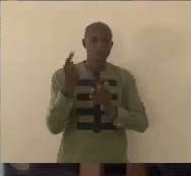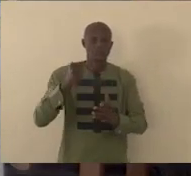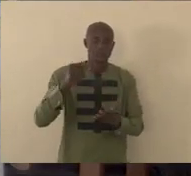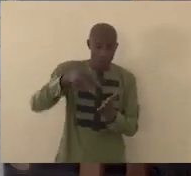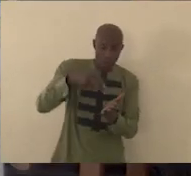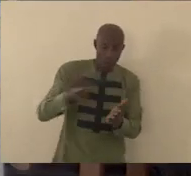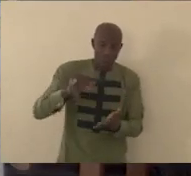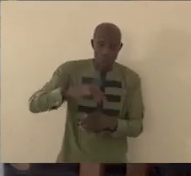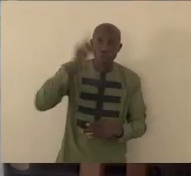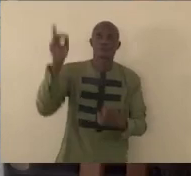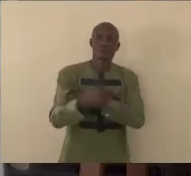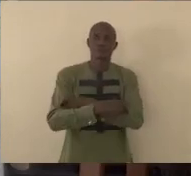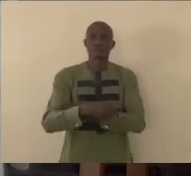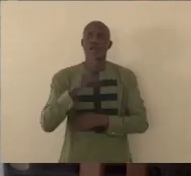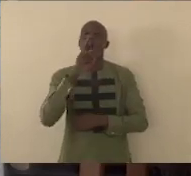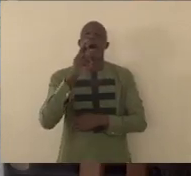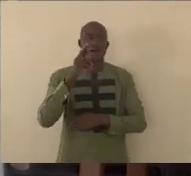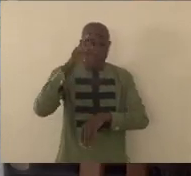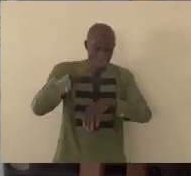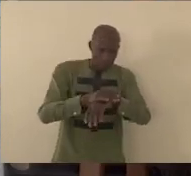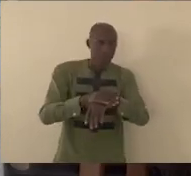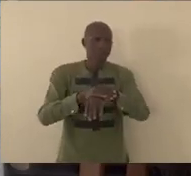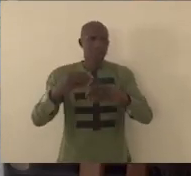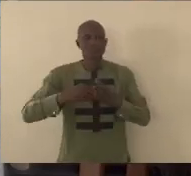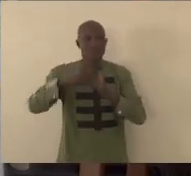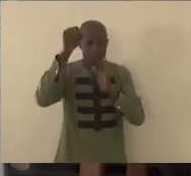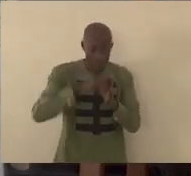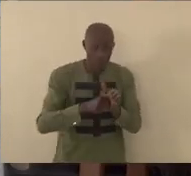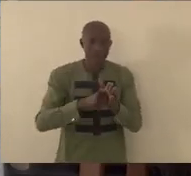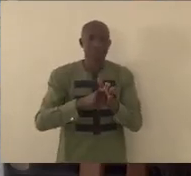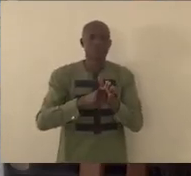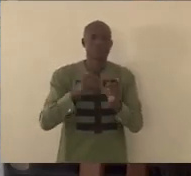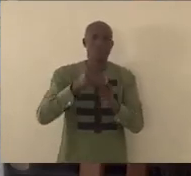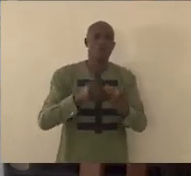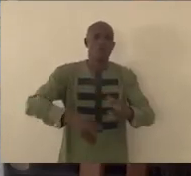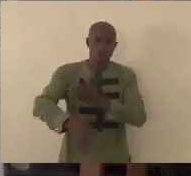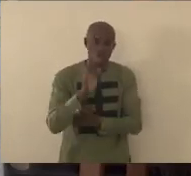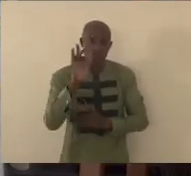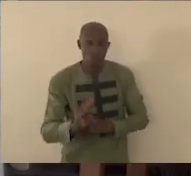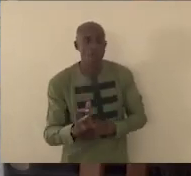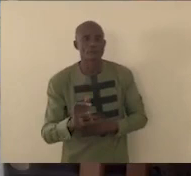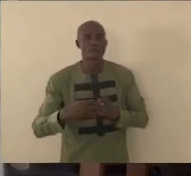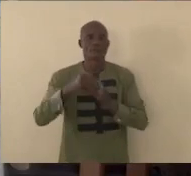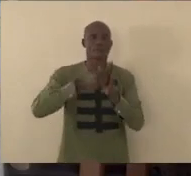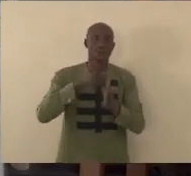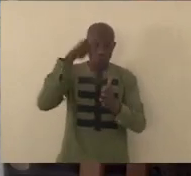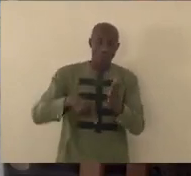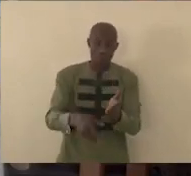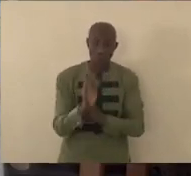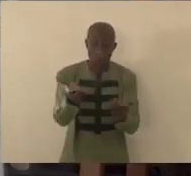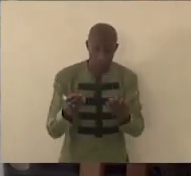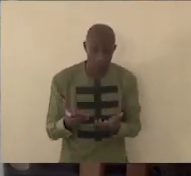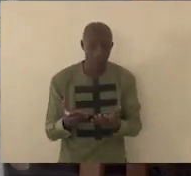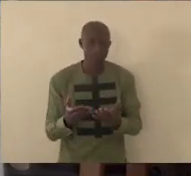for today are principally on leadership integrity or godly leadership. What God desires is